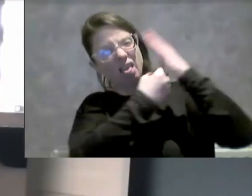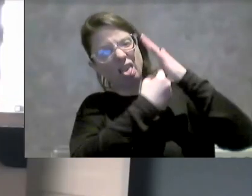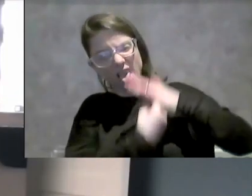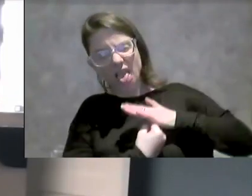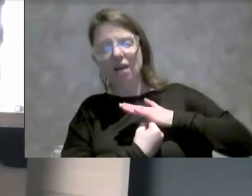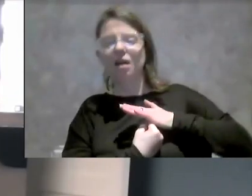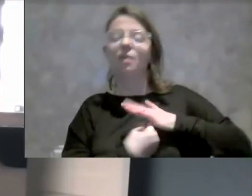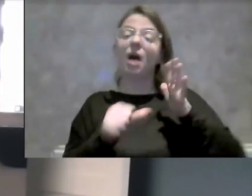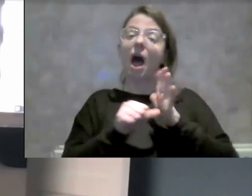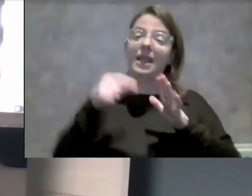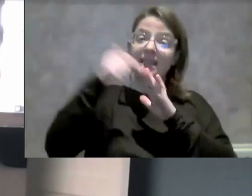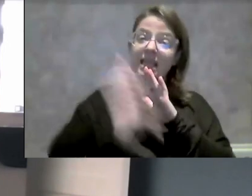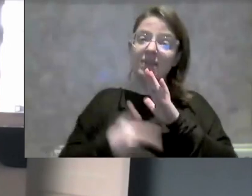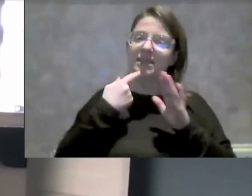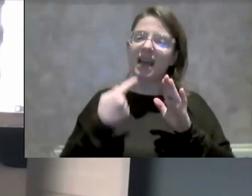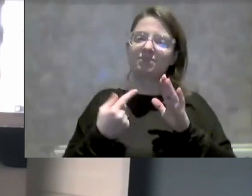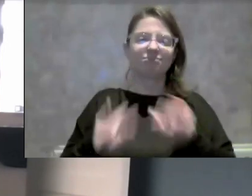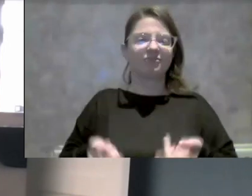fuck that.